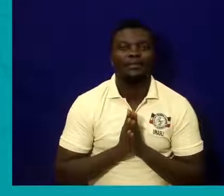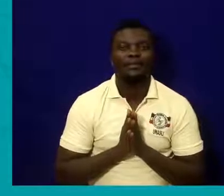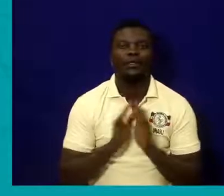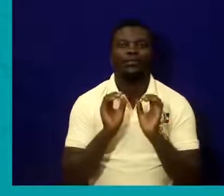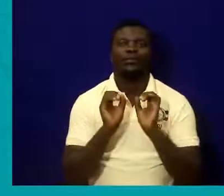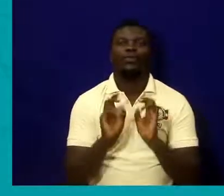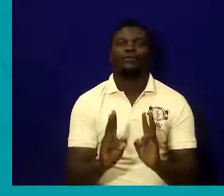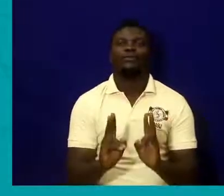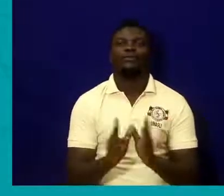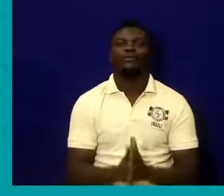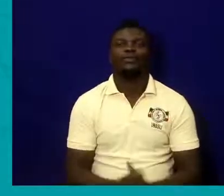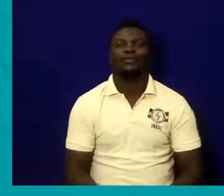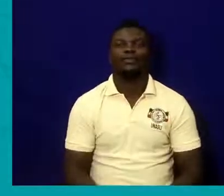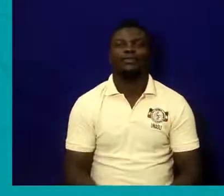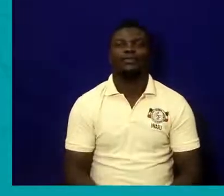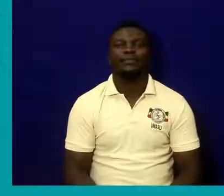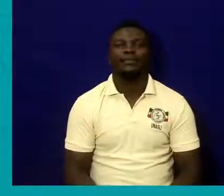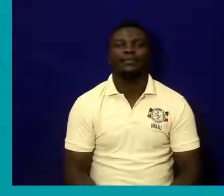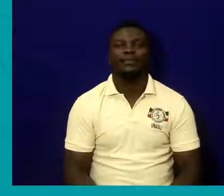All right.